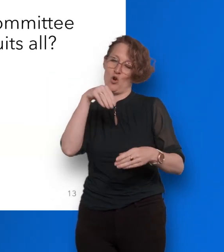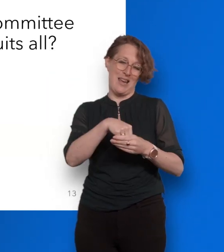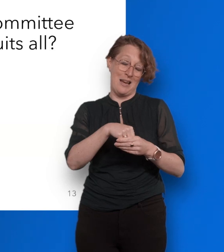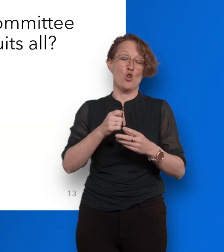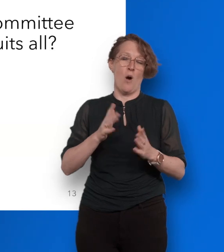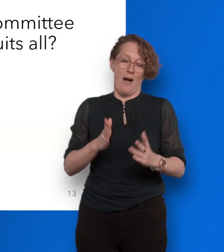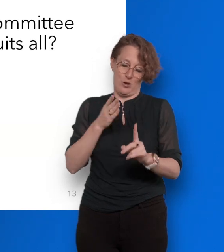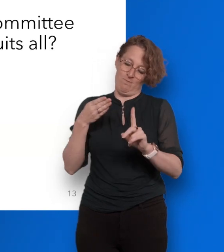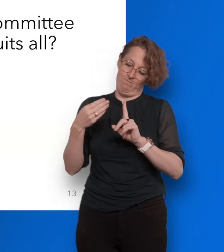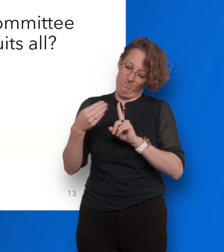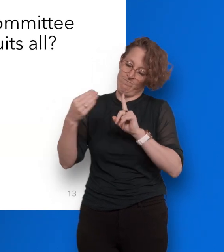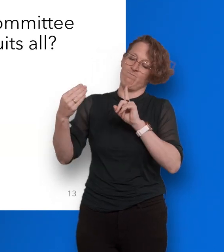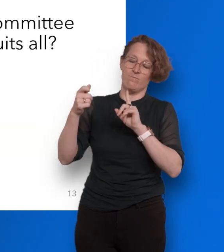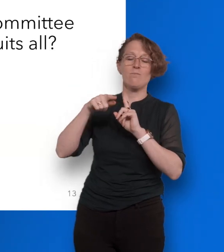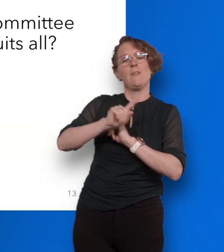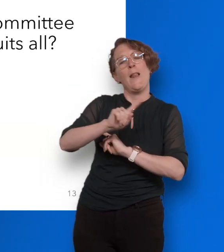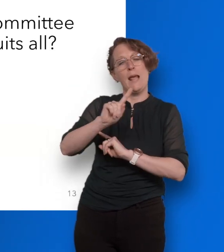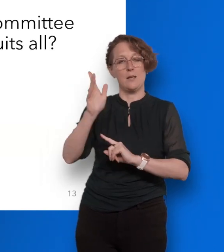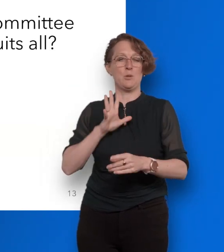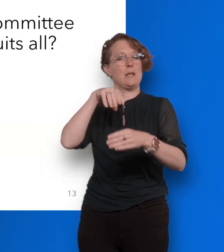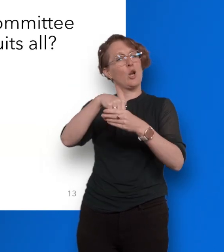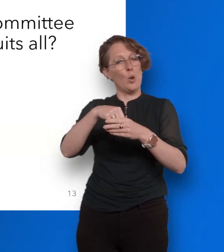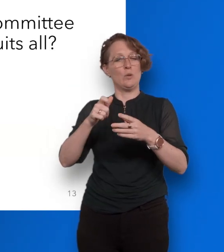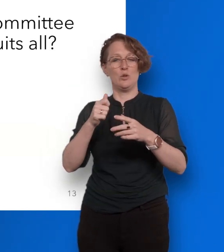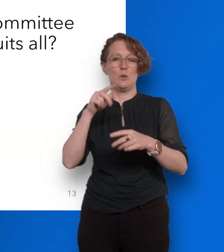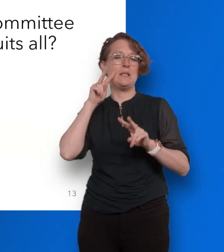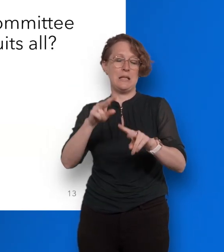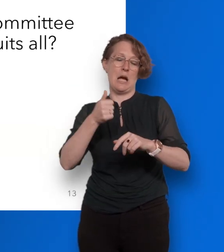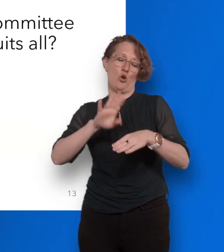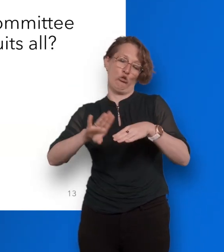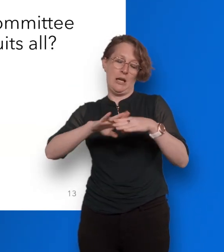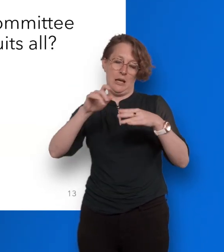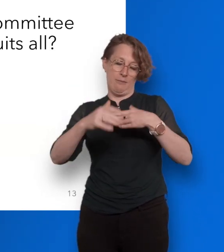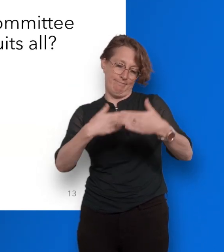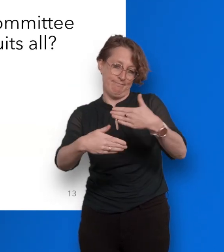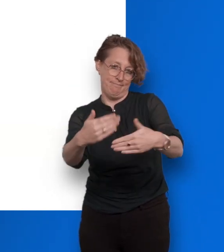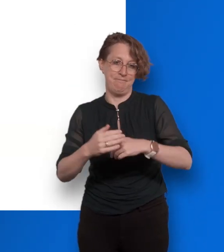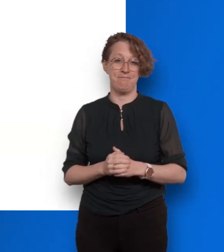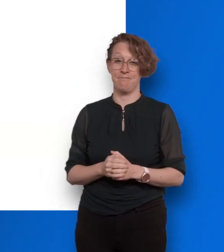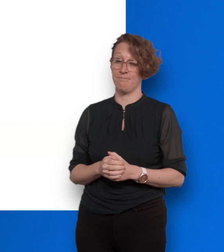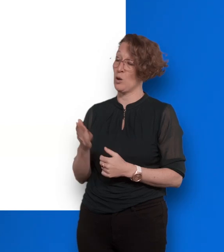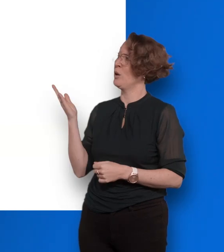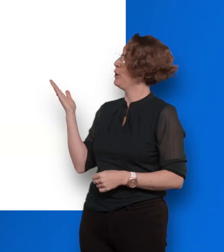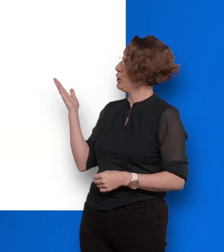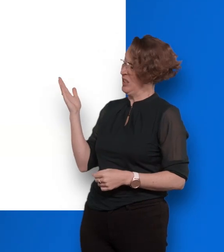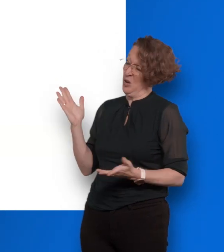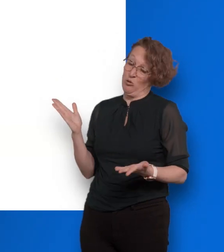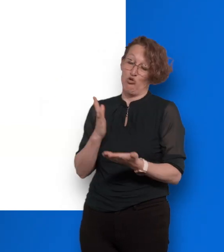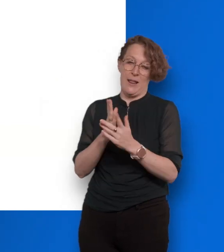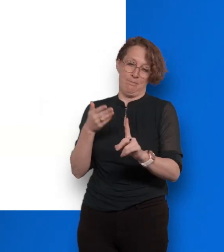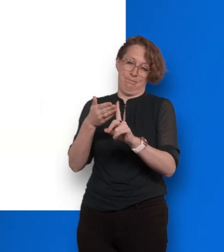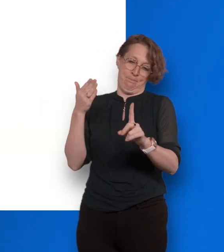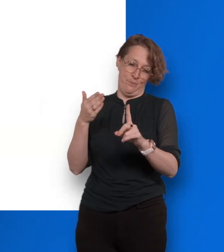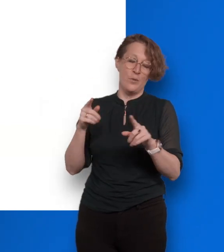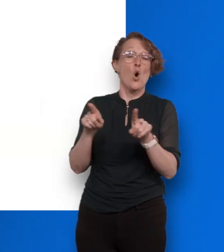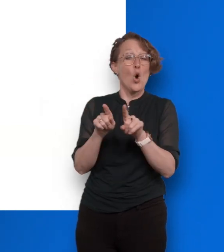that this is probably something at a later point that I'd like to feed into how we design and iterate the training going forward. Next slide, please. So